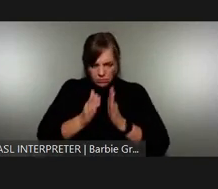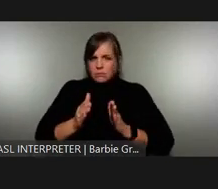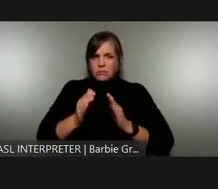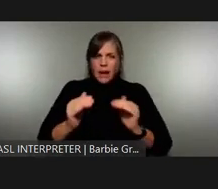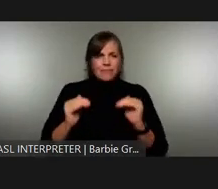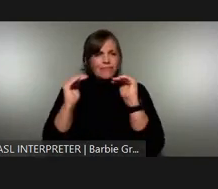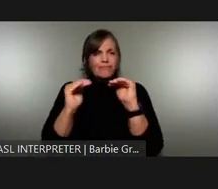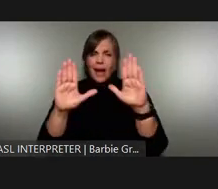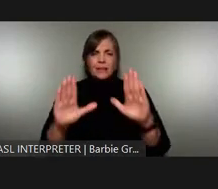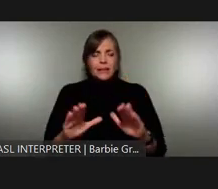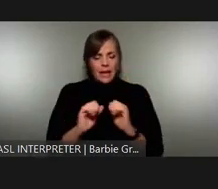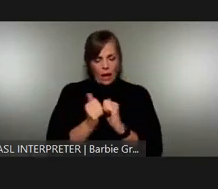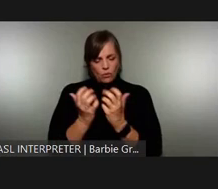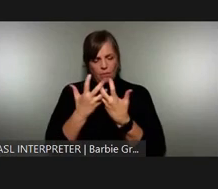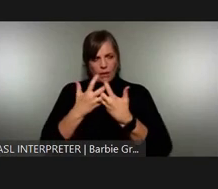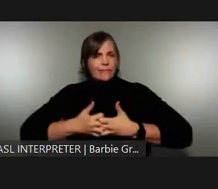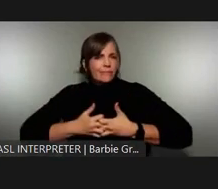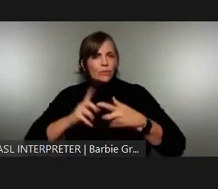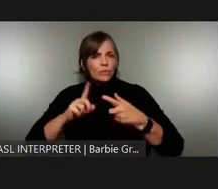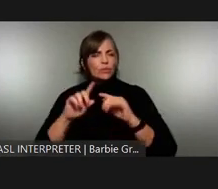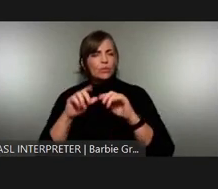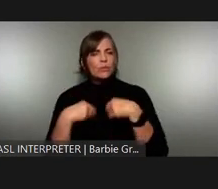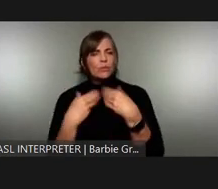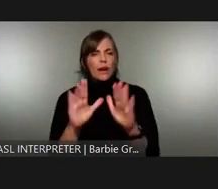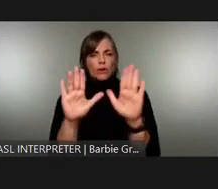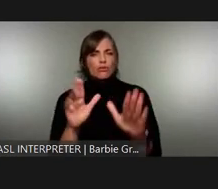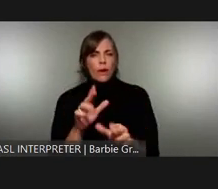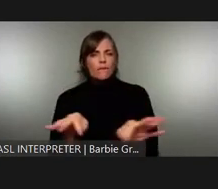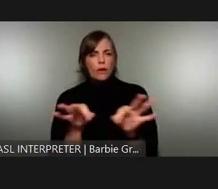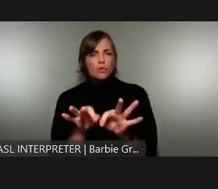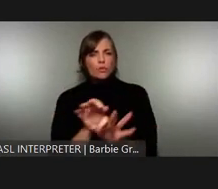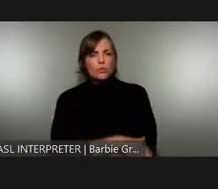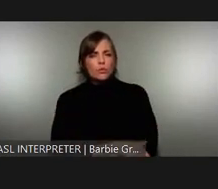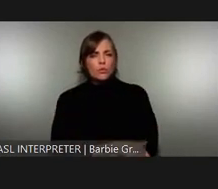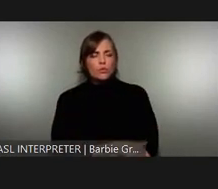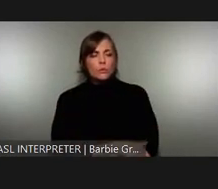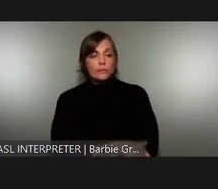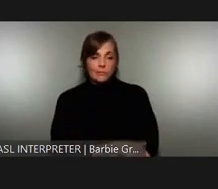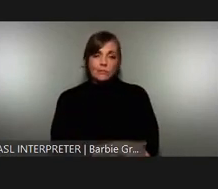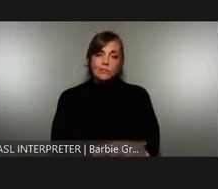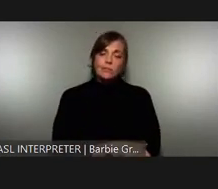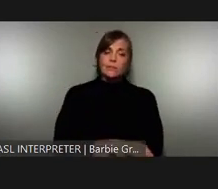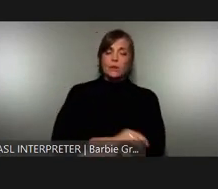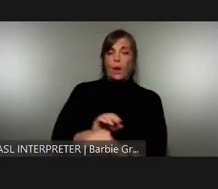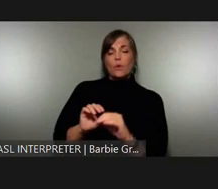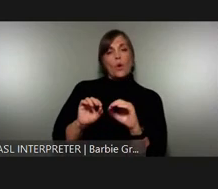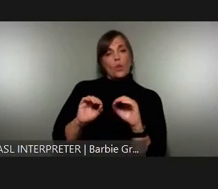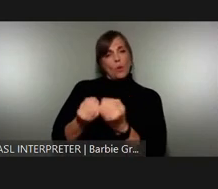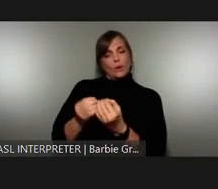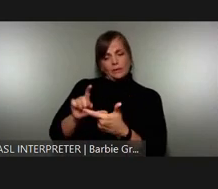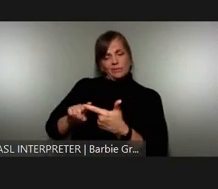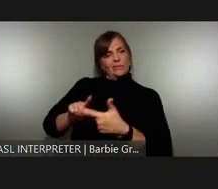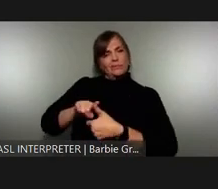organization to deliver great value? The second is thinking about operational excellence. It's terrific